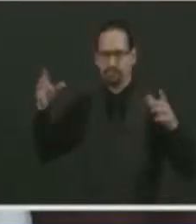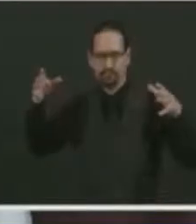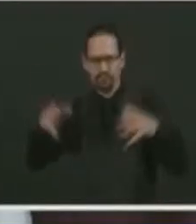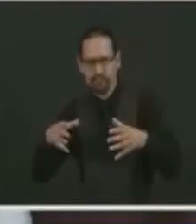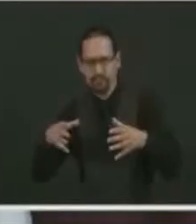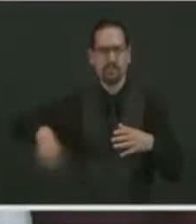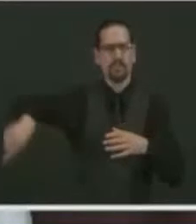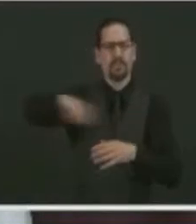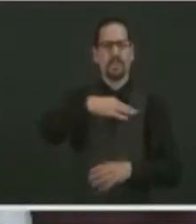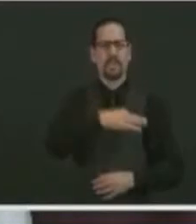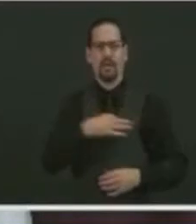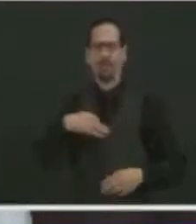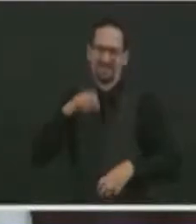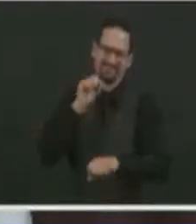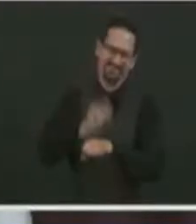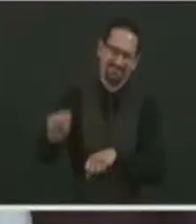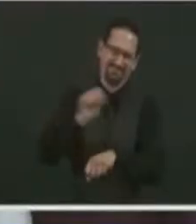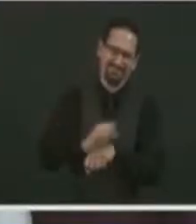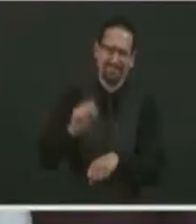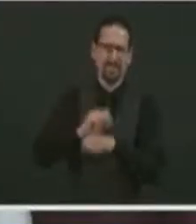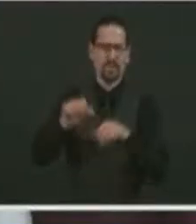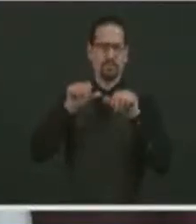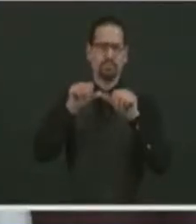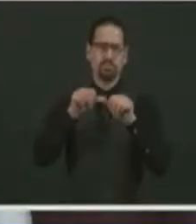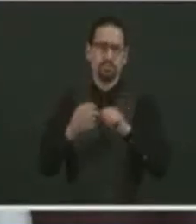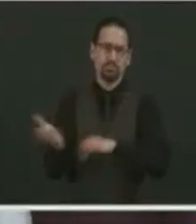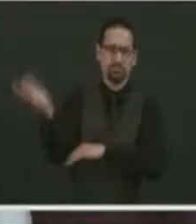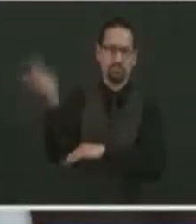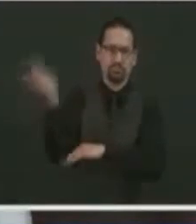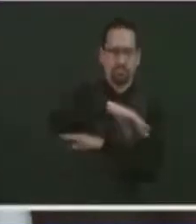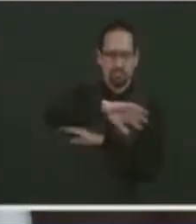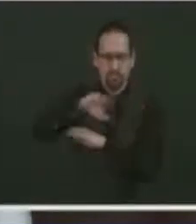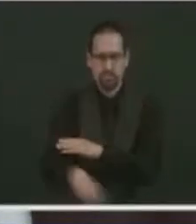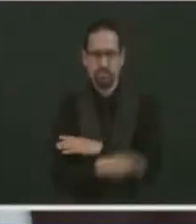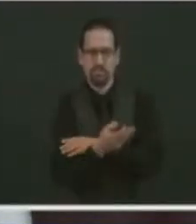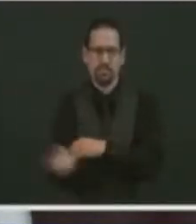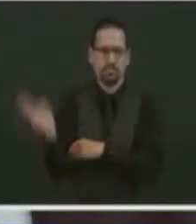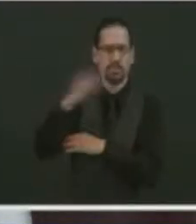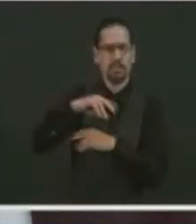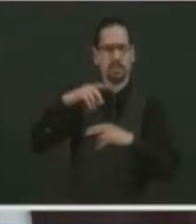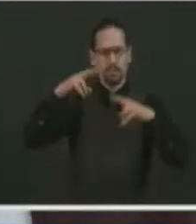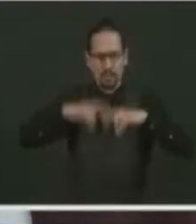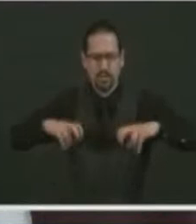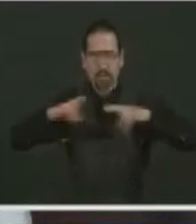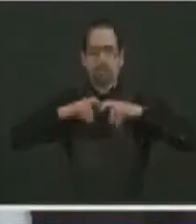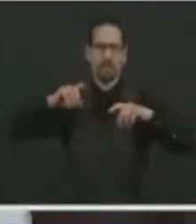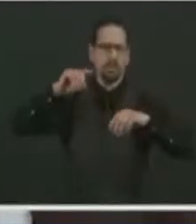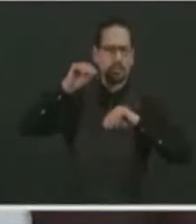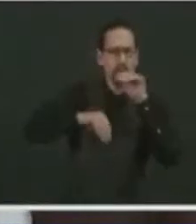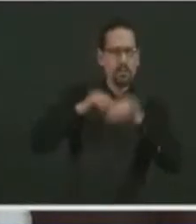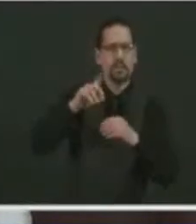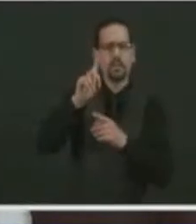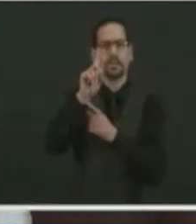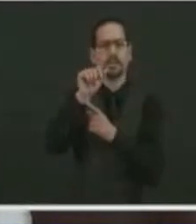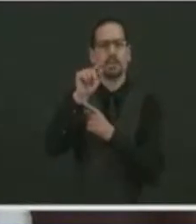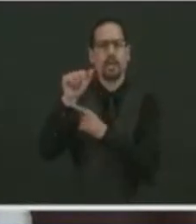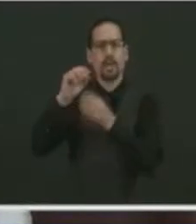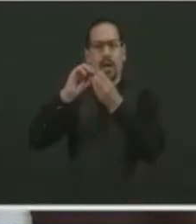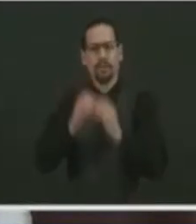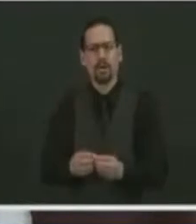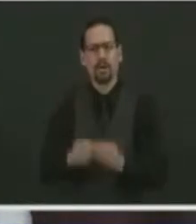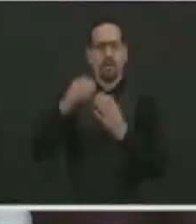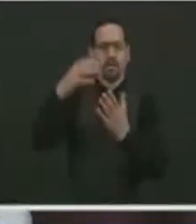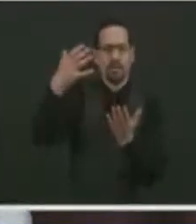put together this guidance and all of the ones that are thoughtfully done that are on the webpage